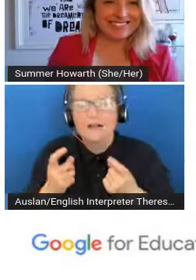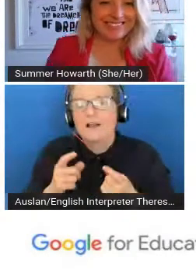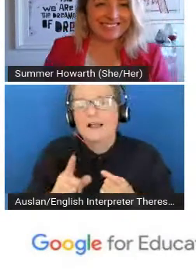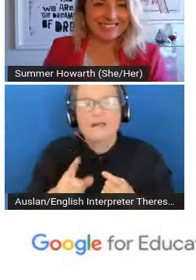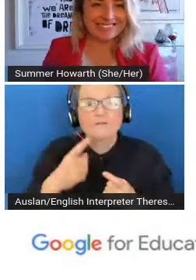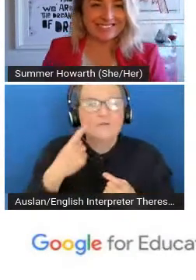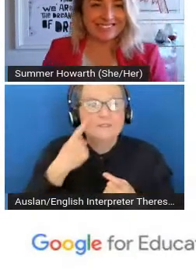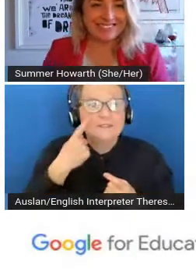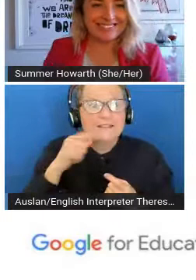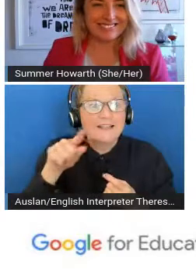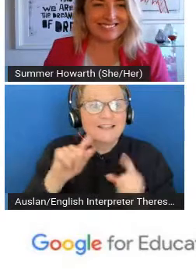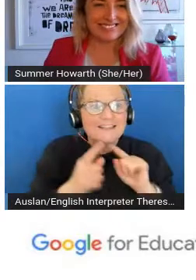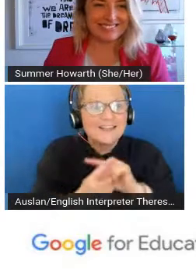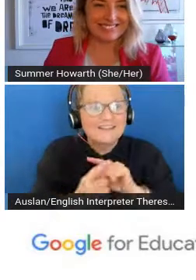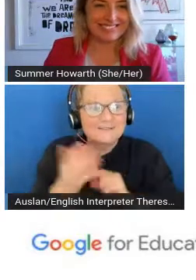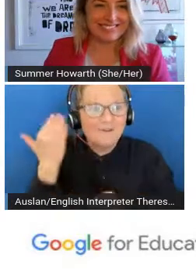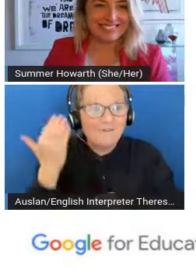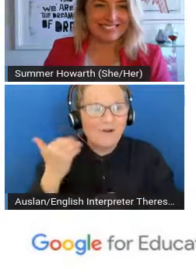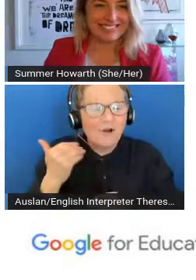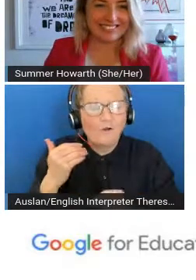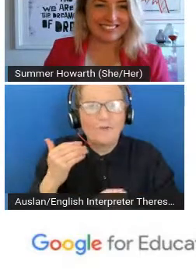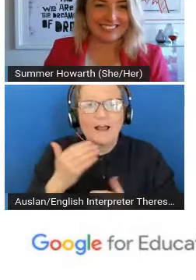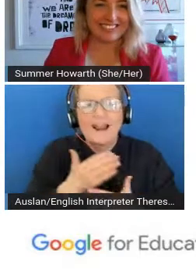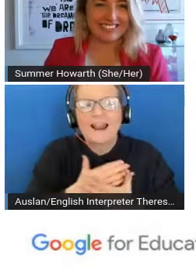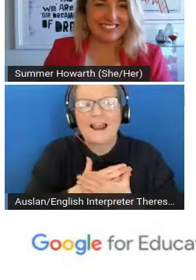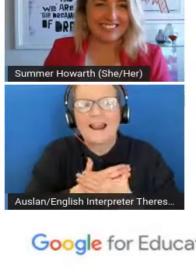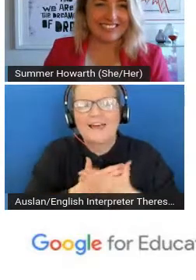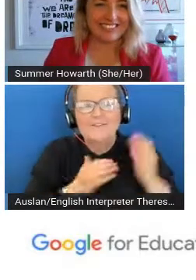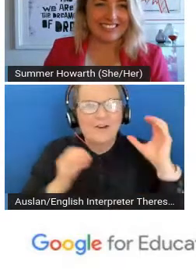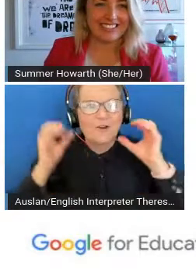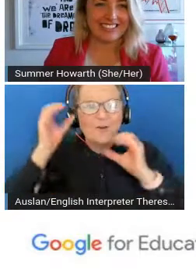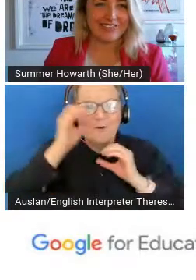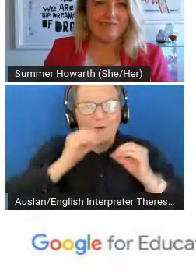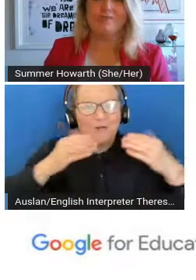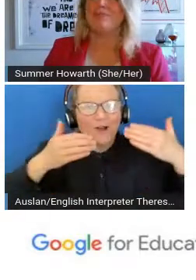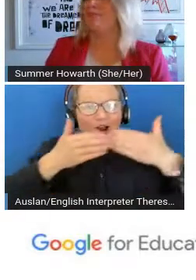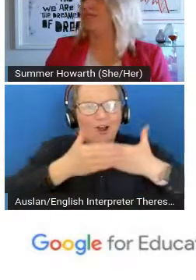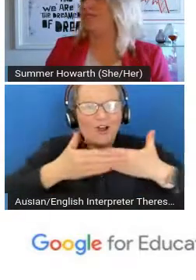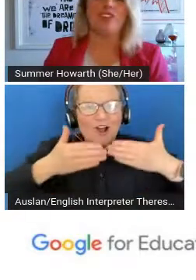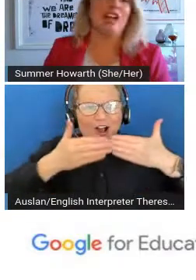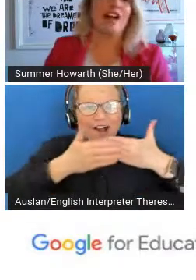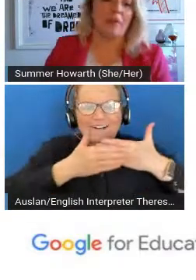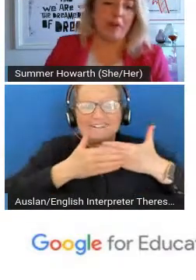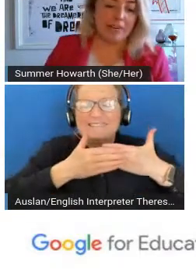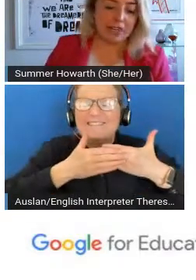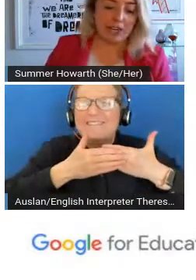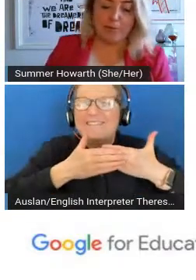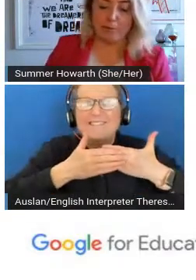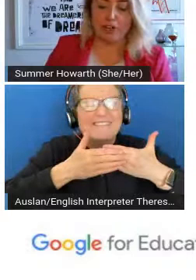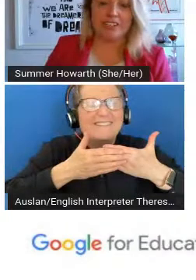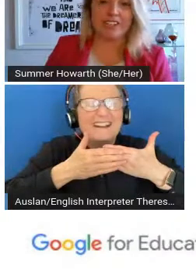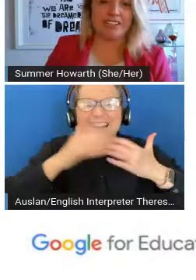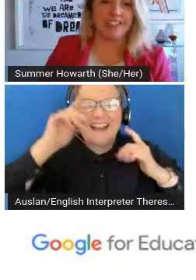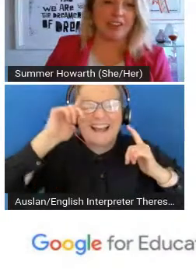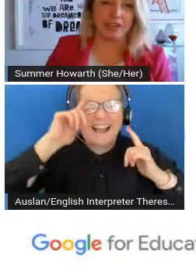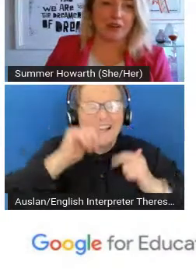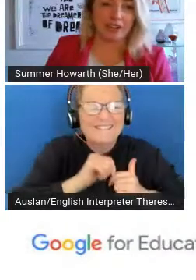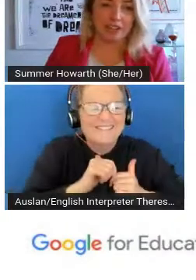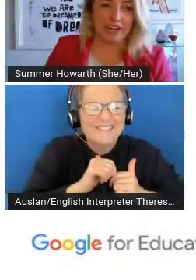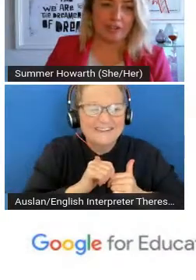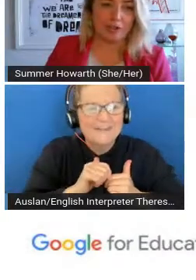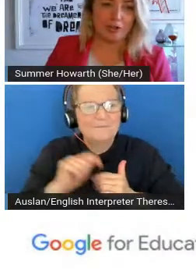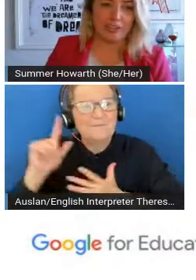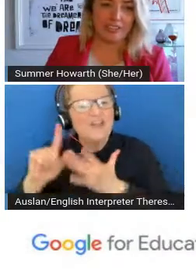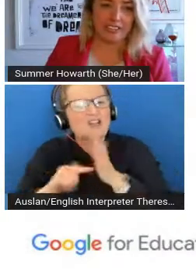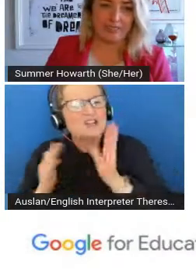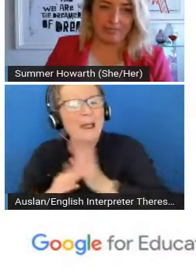things knows that we love Google Slides for thinking canvases. Like, we love it. Love them. I mean, a Jamboard is another way to do